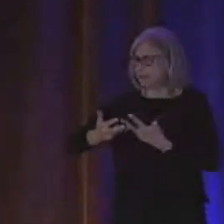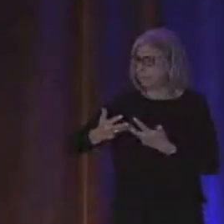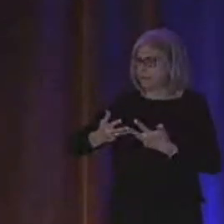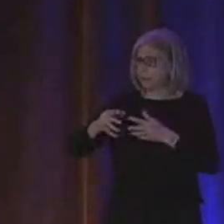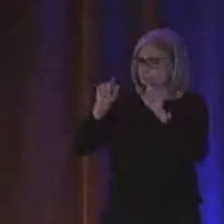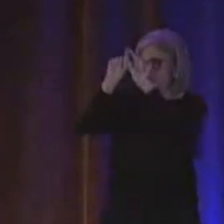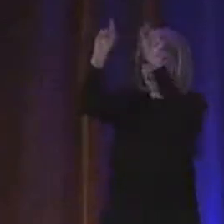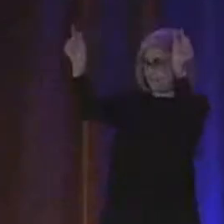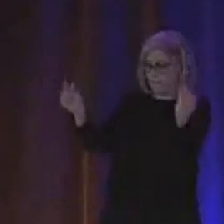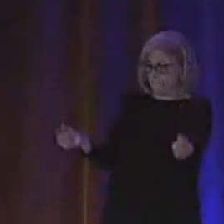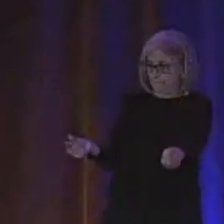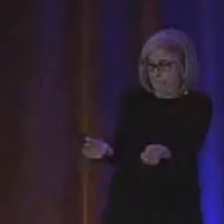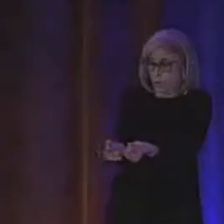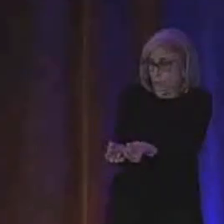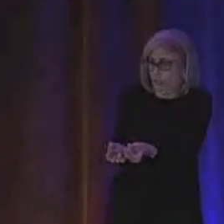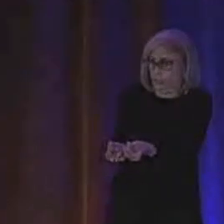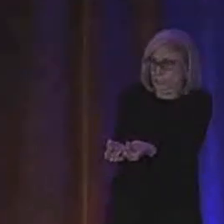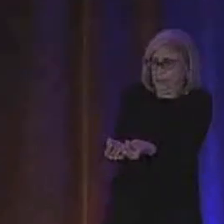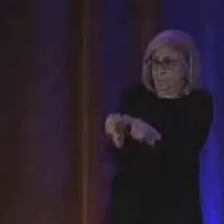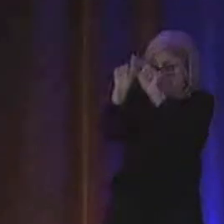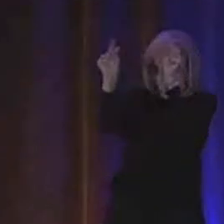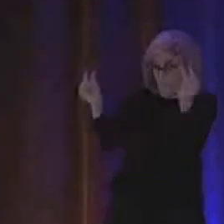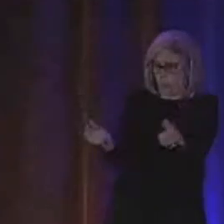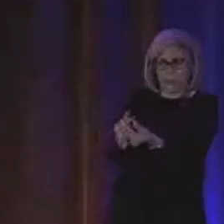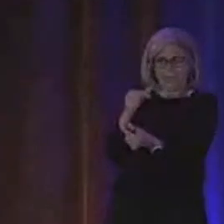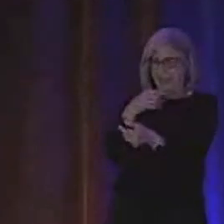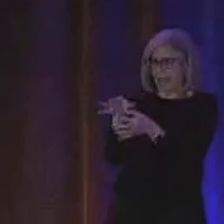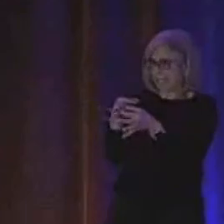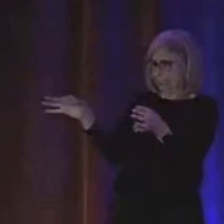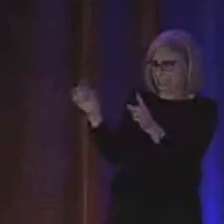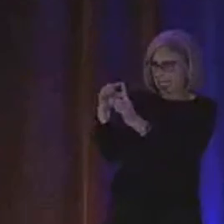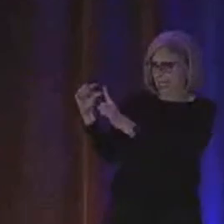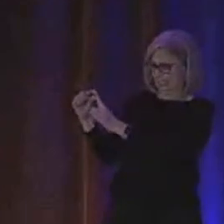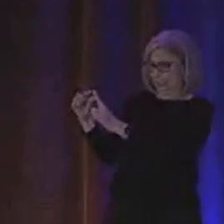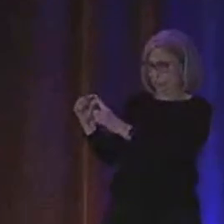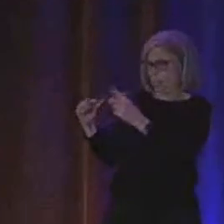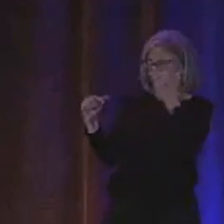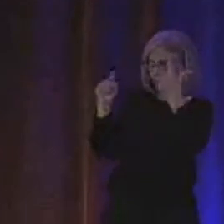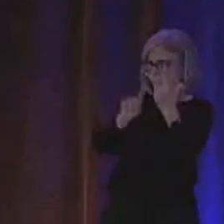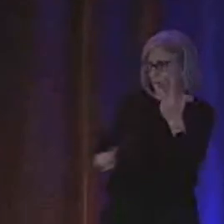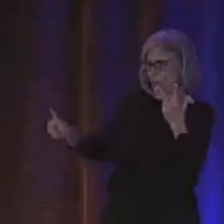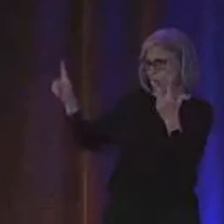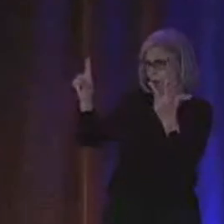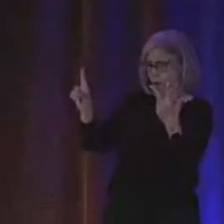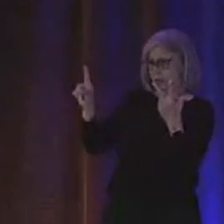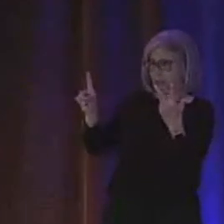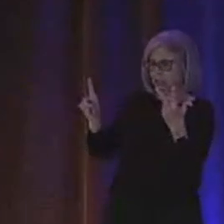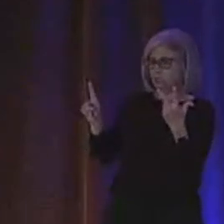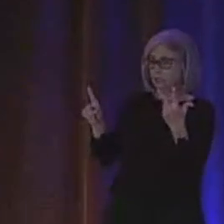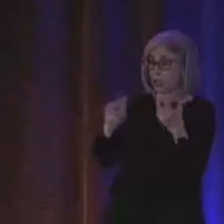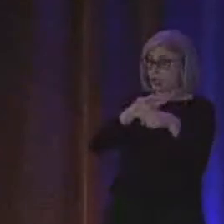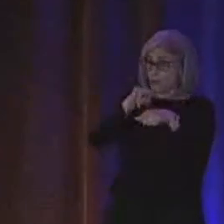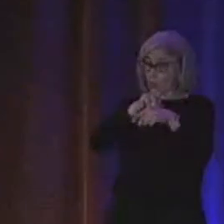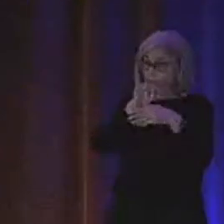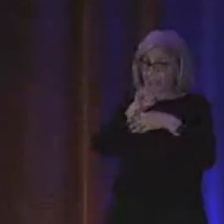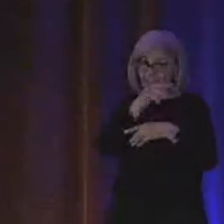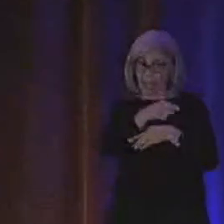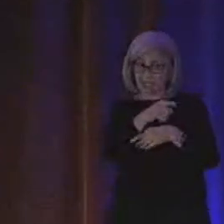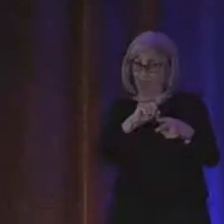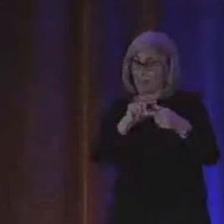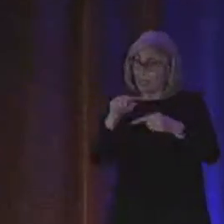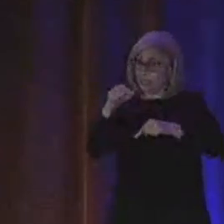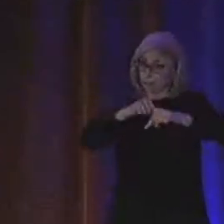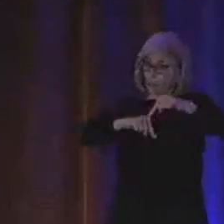borders, not text. So borders against background is 3:1 minimum. So you can take this, normalize it, and then you can go